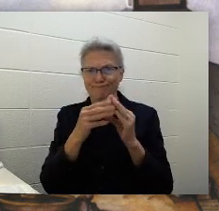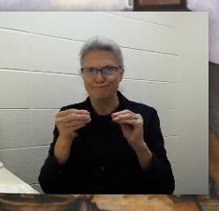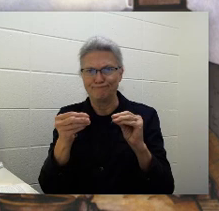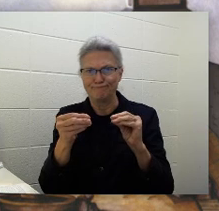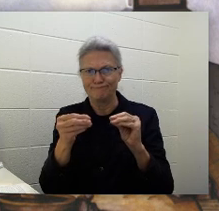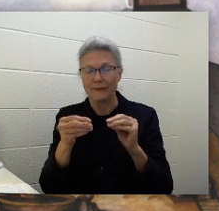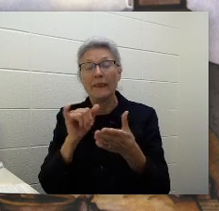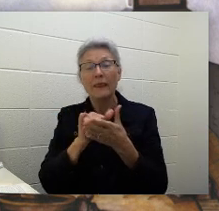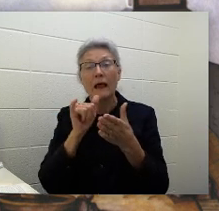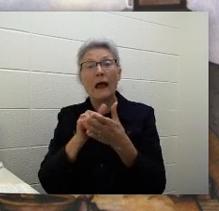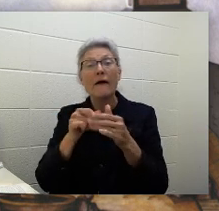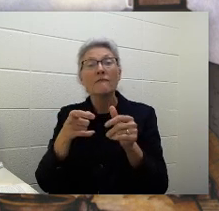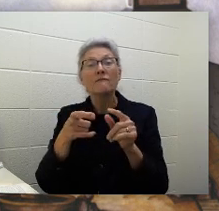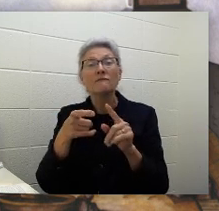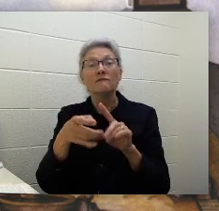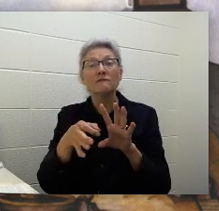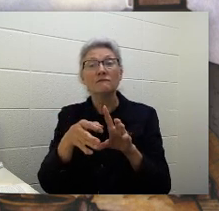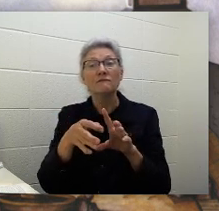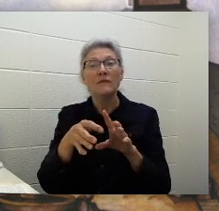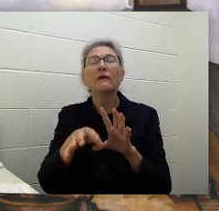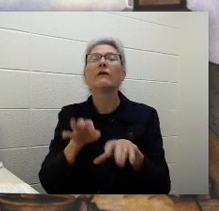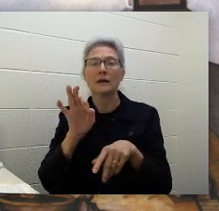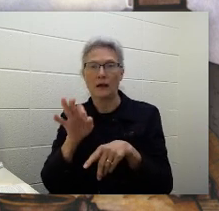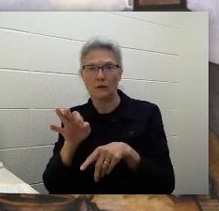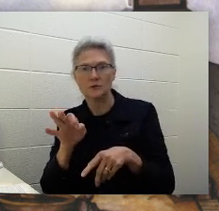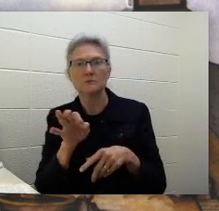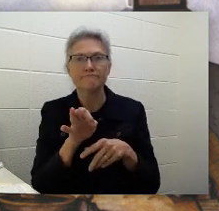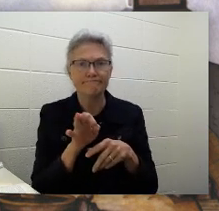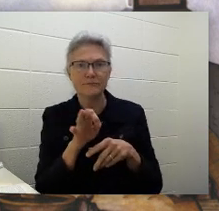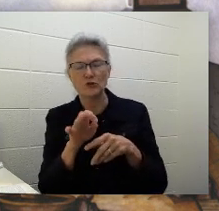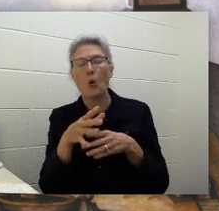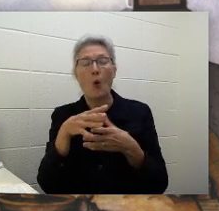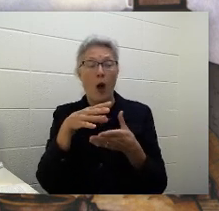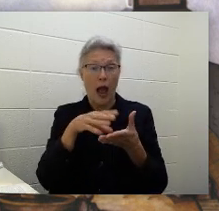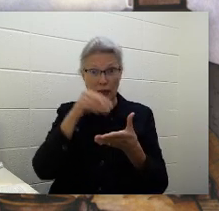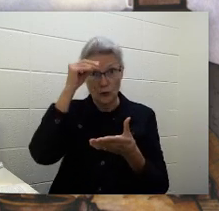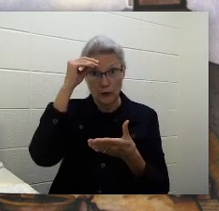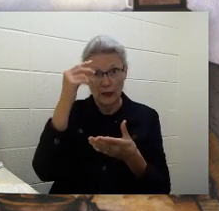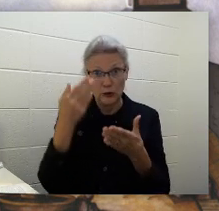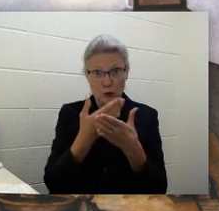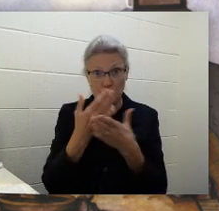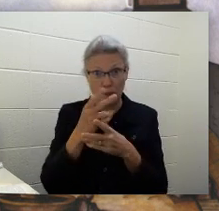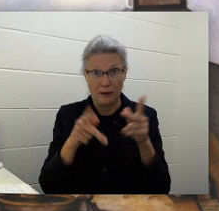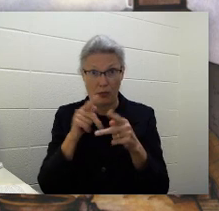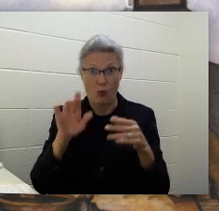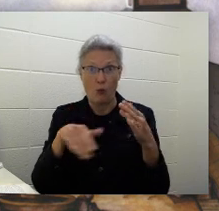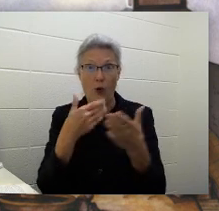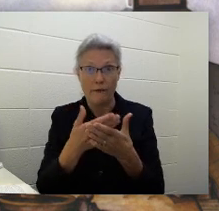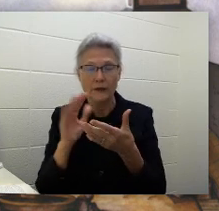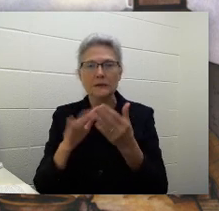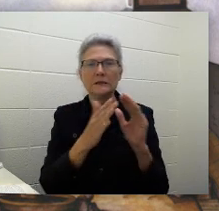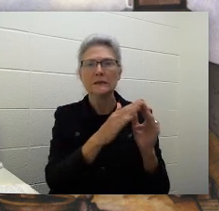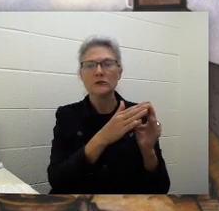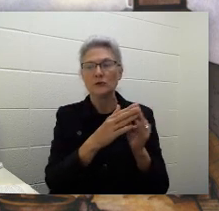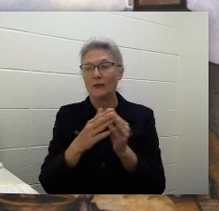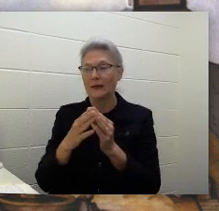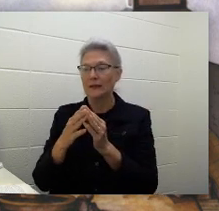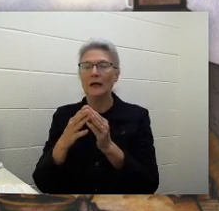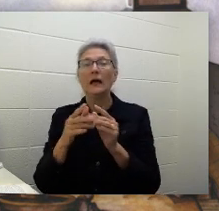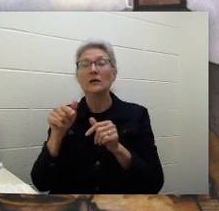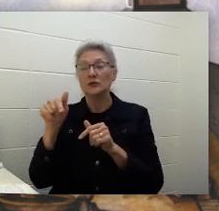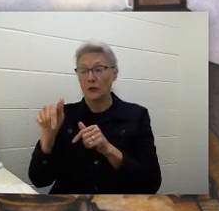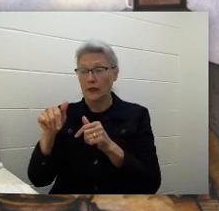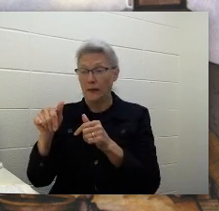kind of find out that new people arise in the city, so the townspeople are deciding what to do. As I